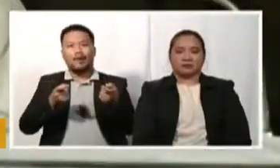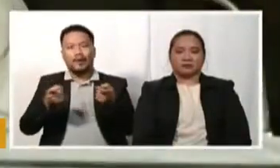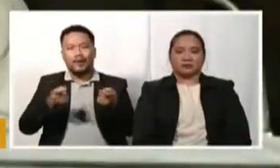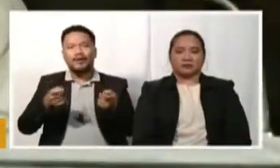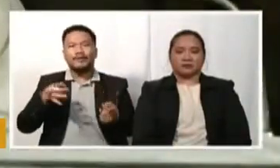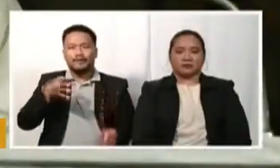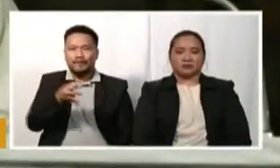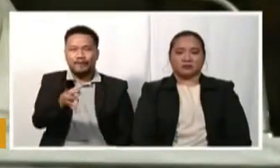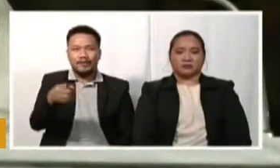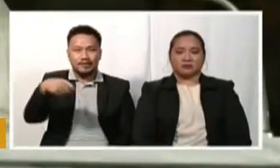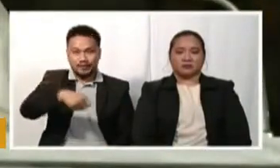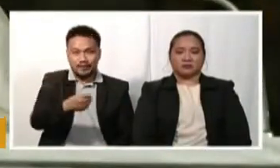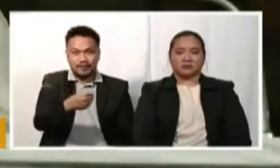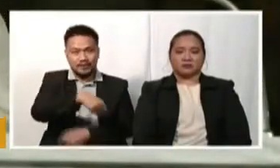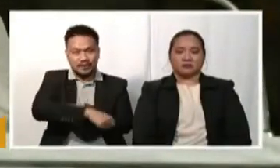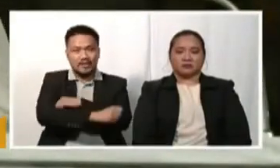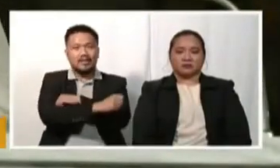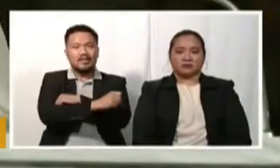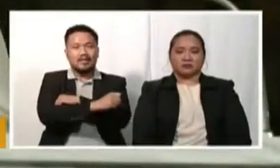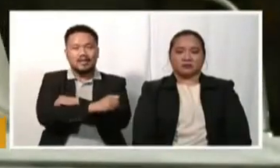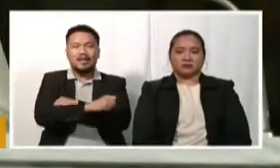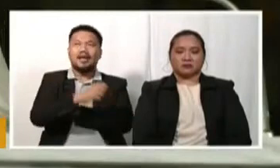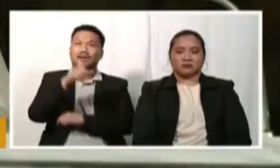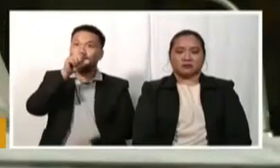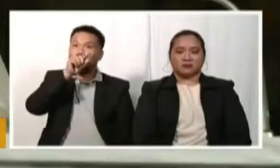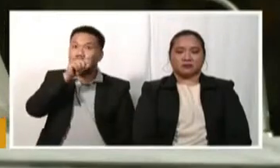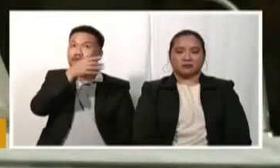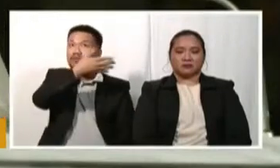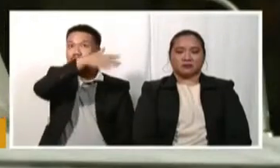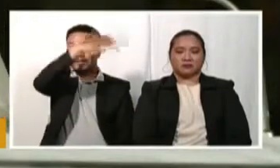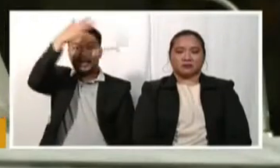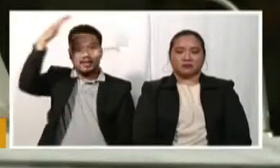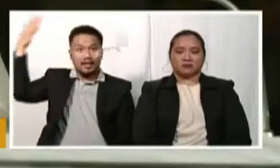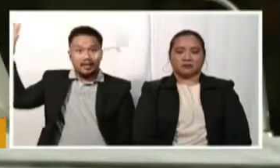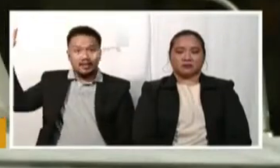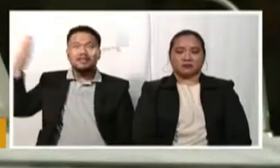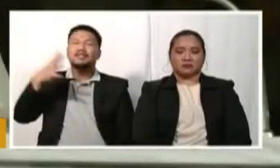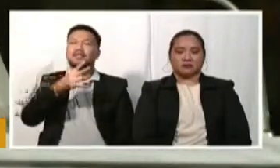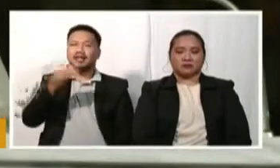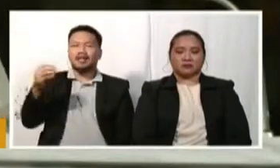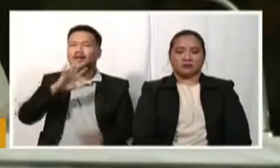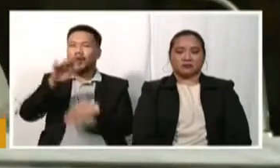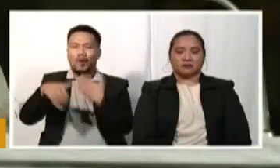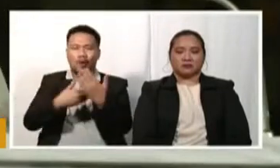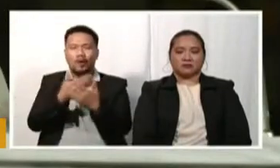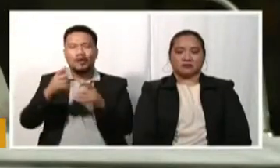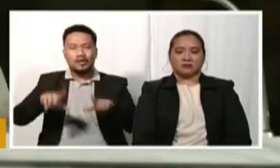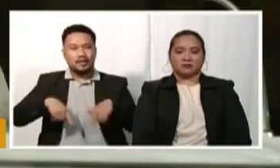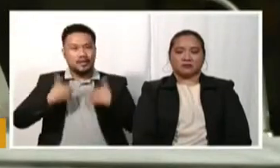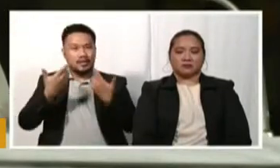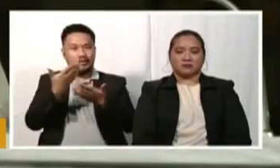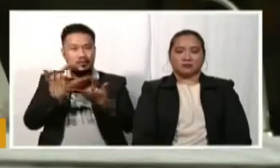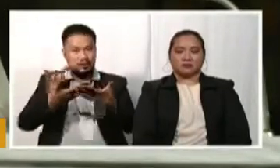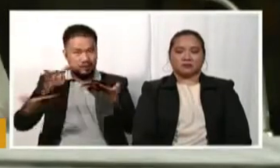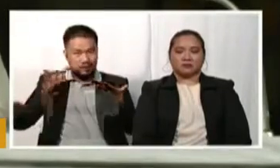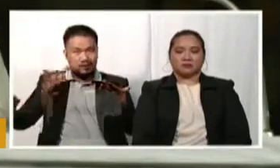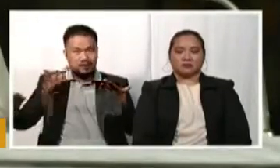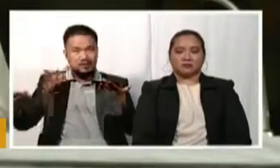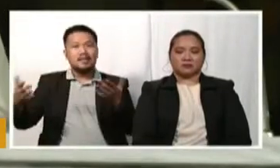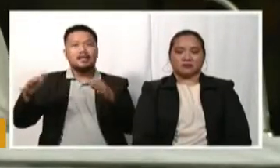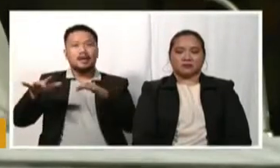the birds of the air, and all the living things that move on the earth.